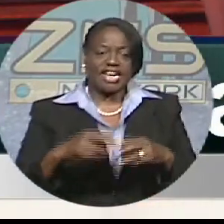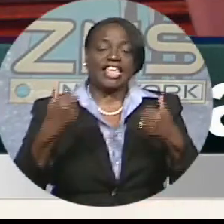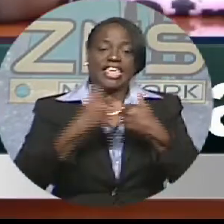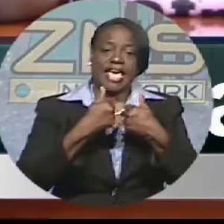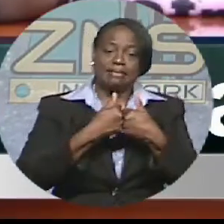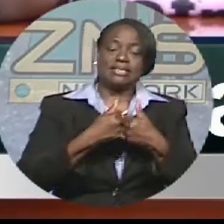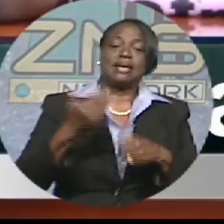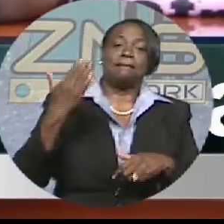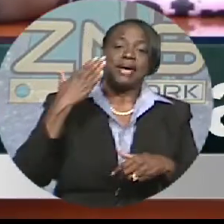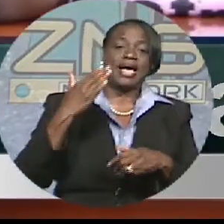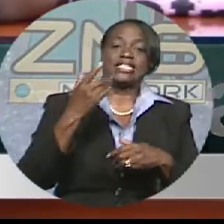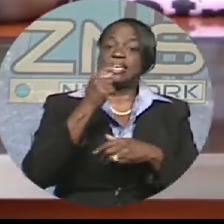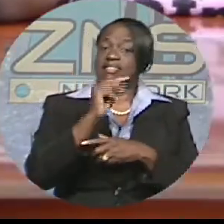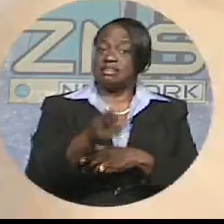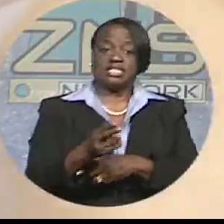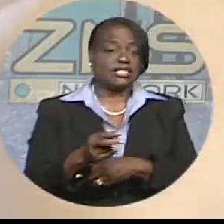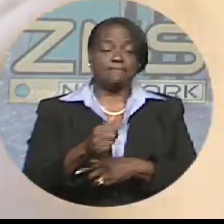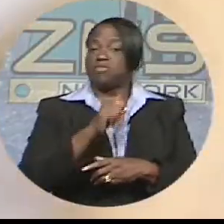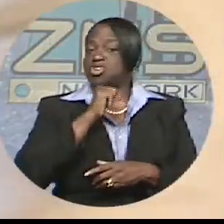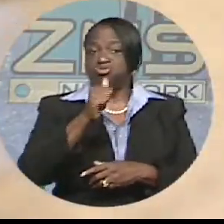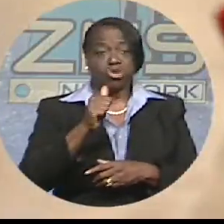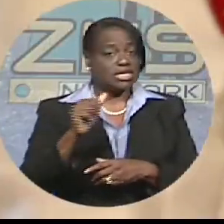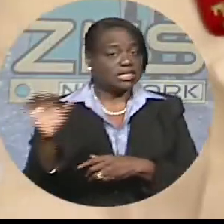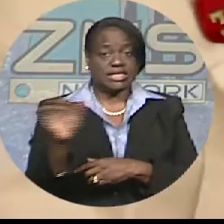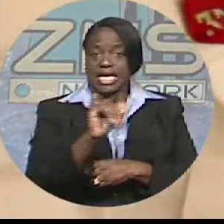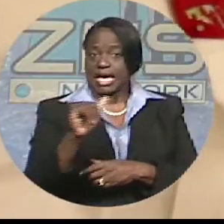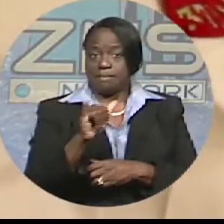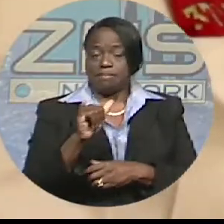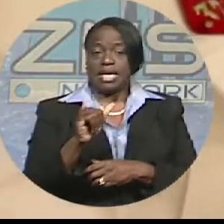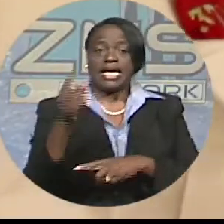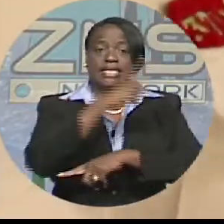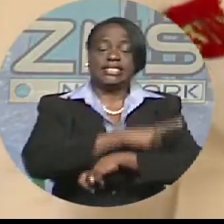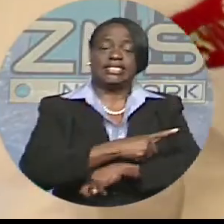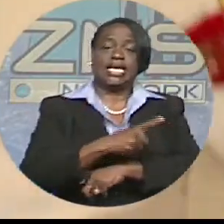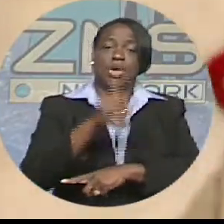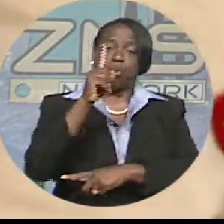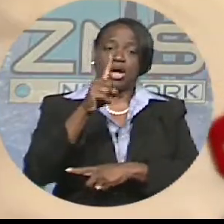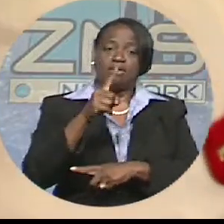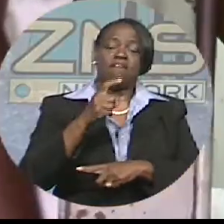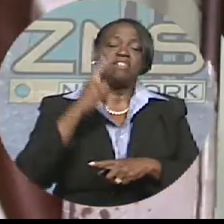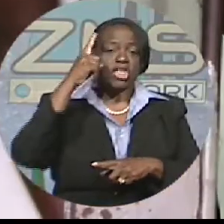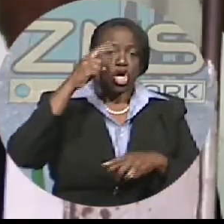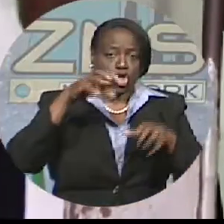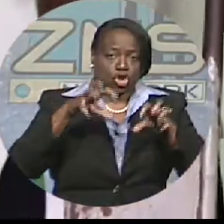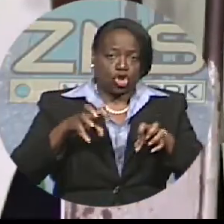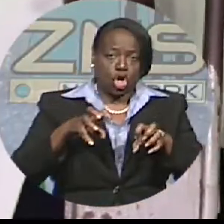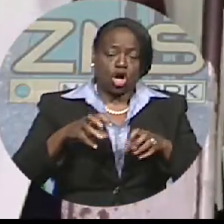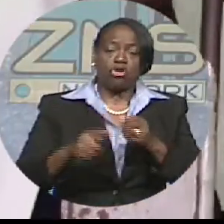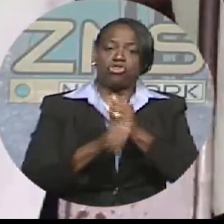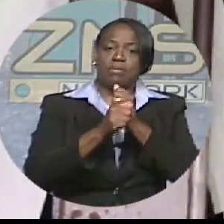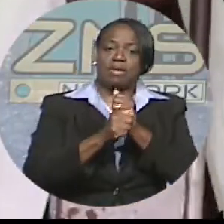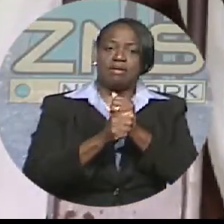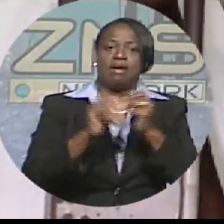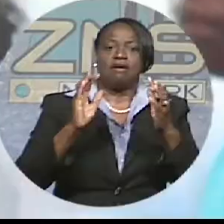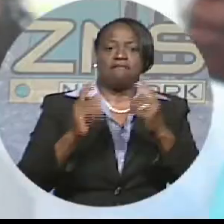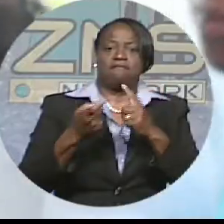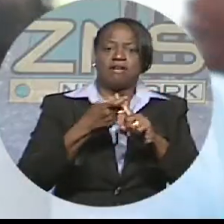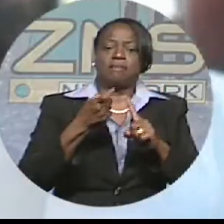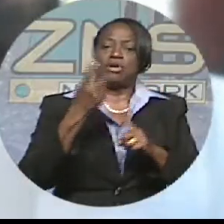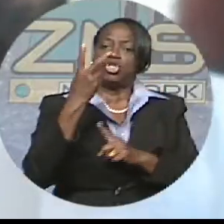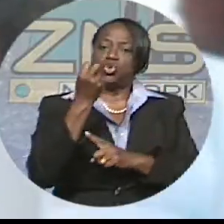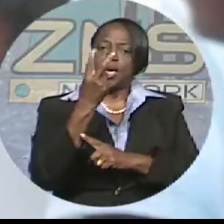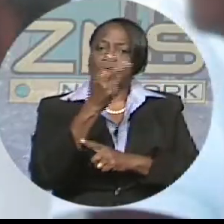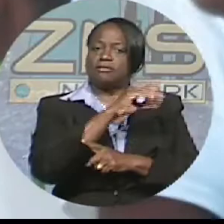that wasn't the case on day one of shock treatment for girls. Ranging in ages 12 through 15, 13 girls from 5 schools in